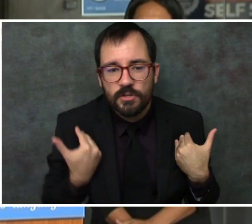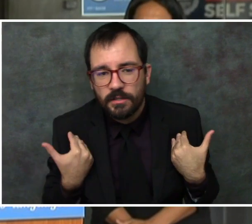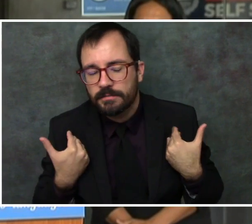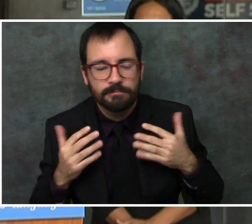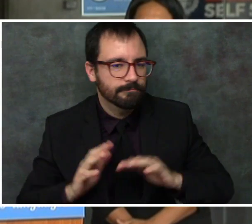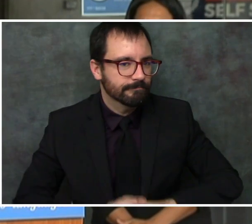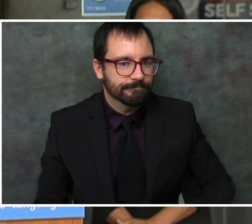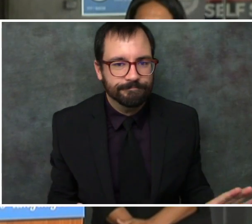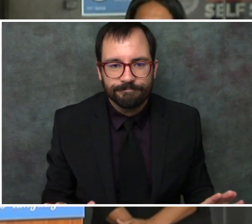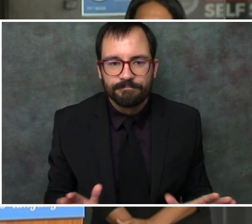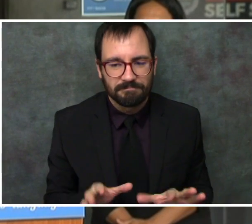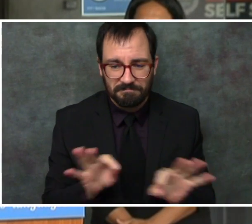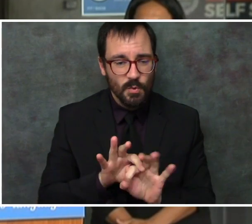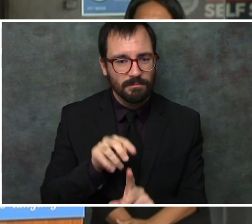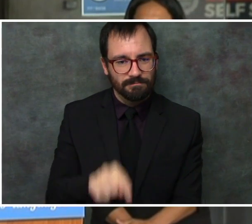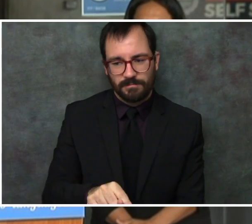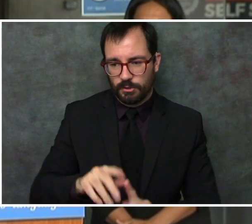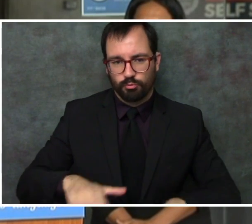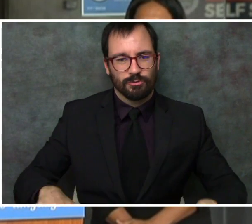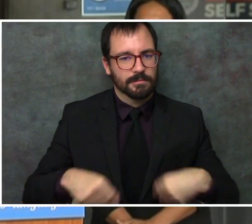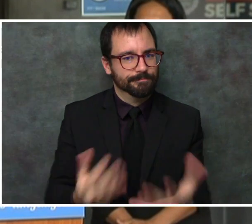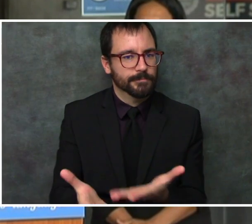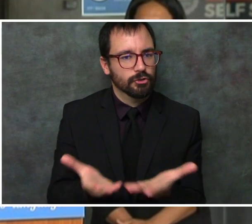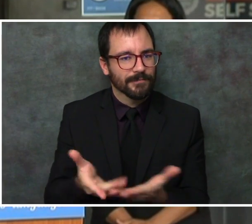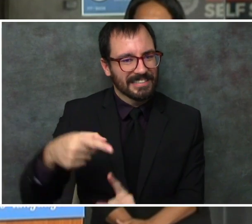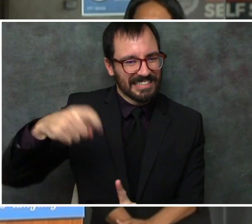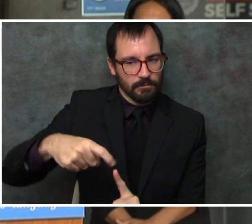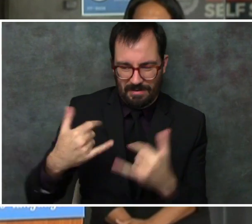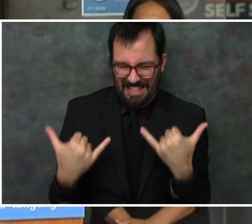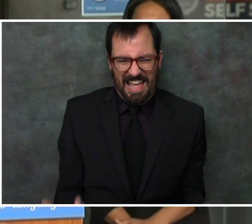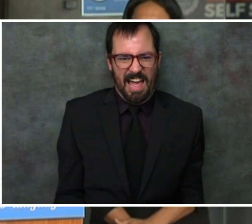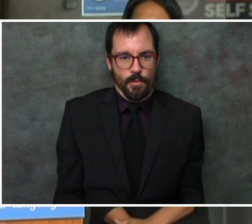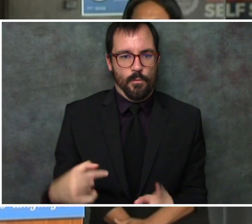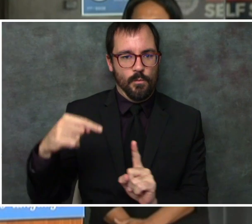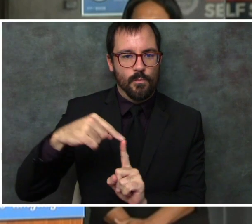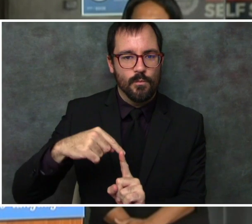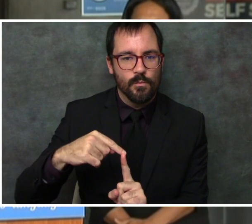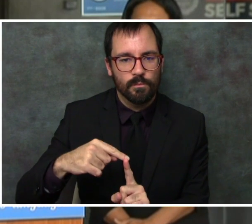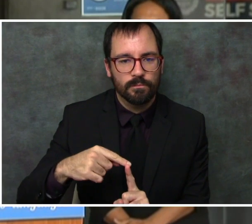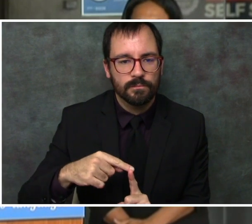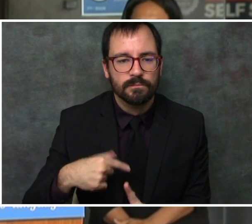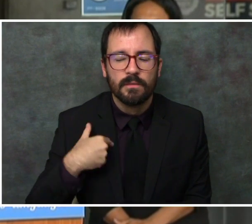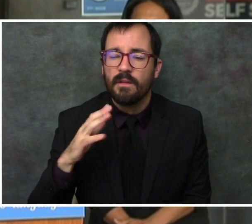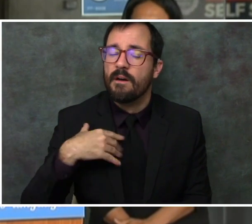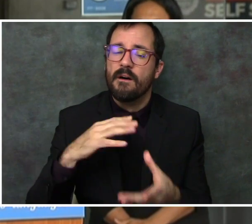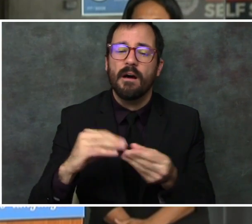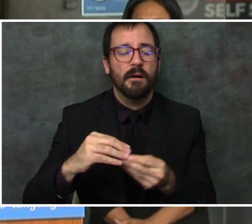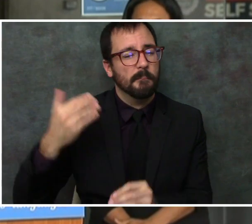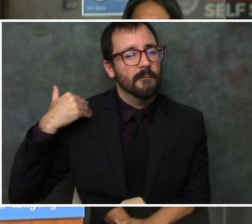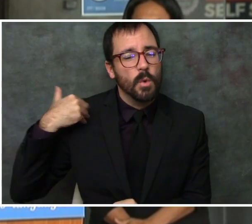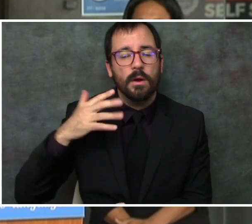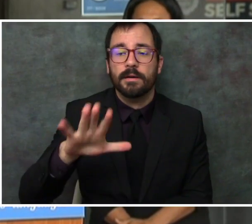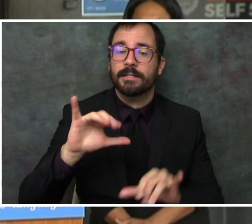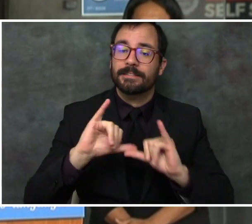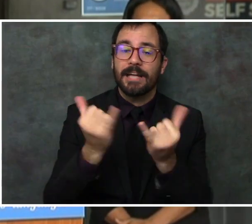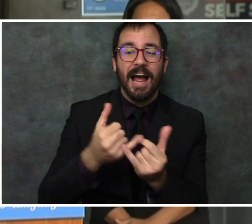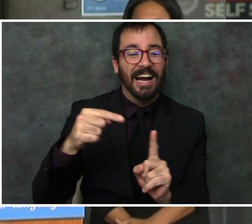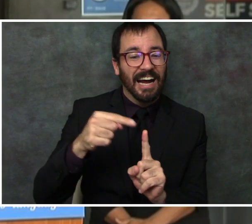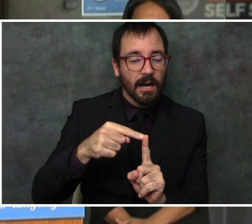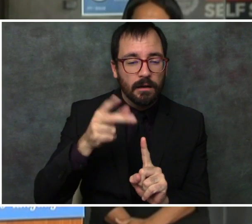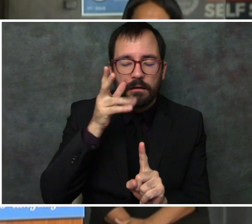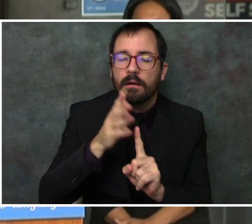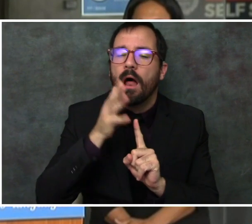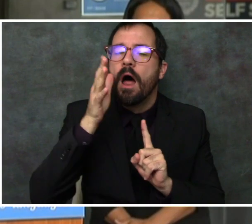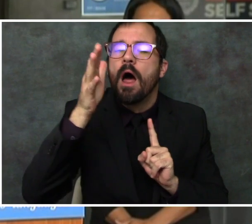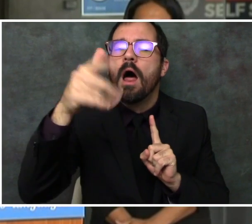now. I've always said that society is judged by how they treat their most vulnerable populations. And, we really